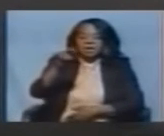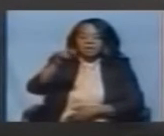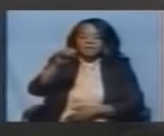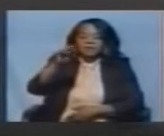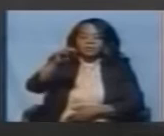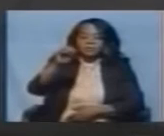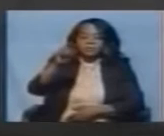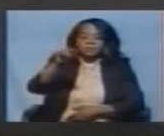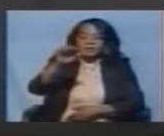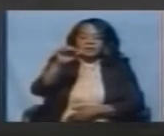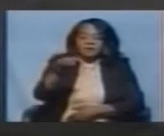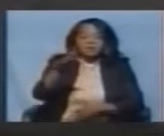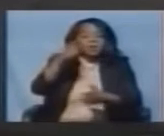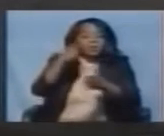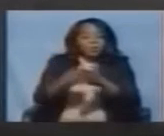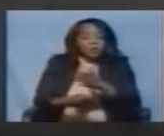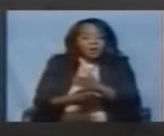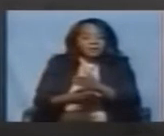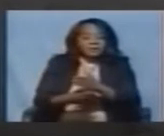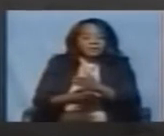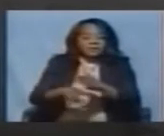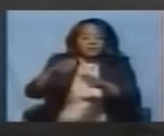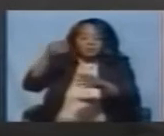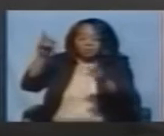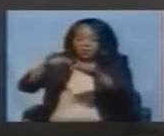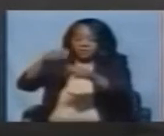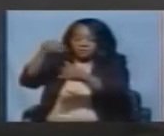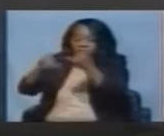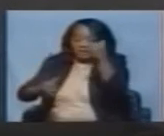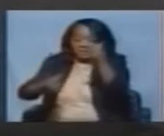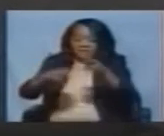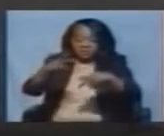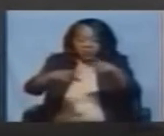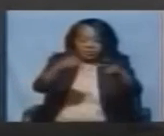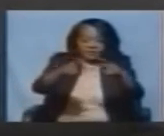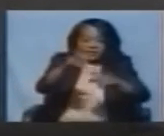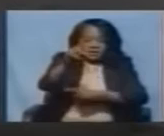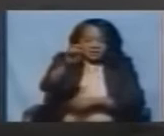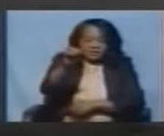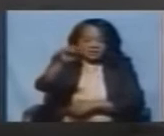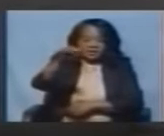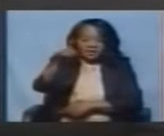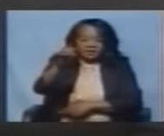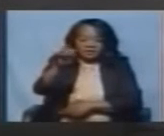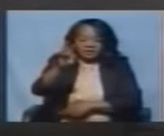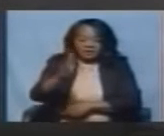analysis. What happens is that when you finish the tender process, okay, in our laws that we use, because our